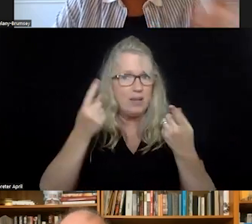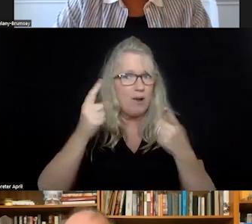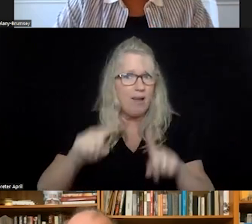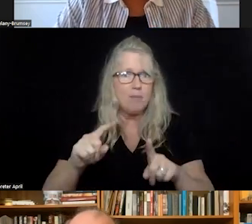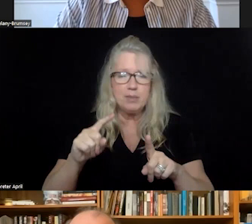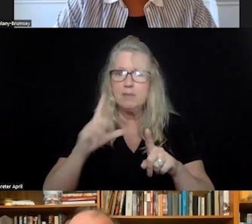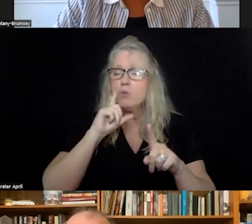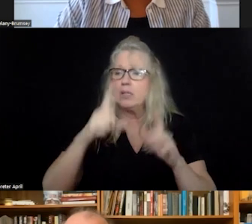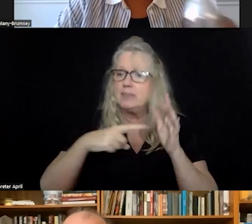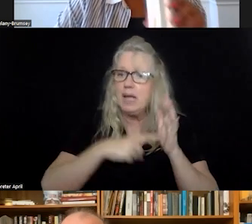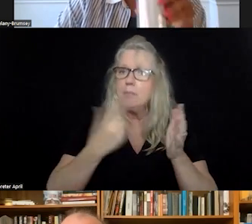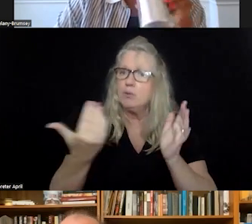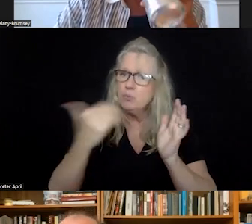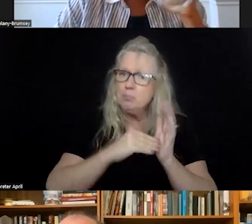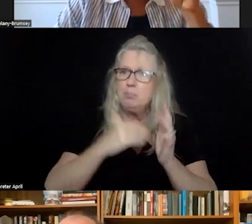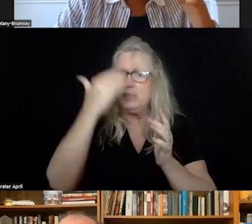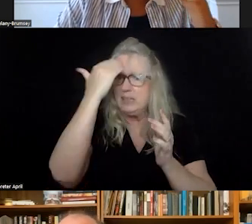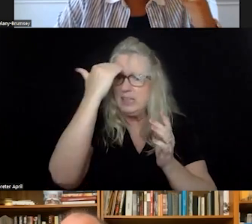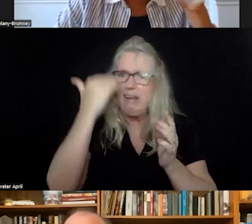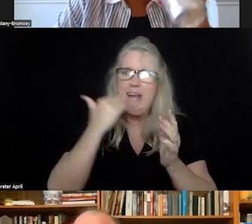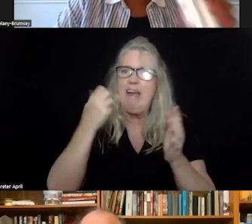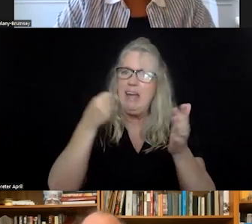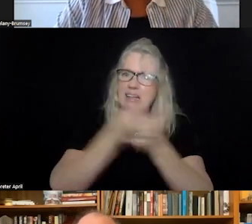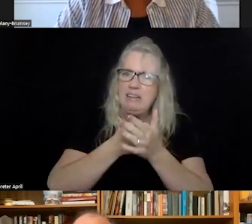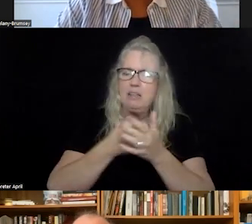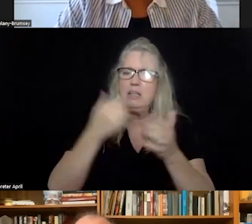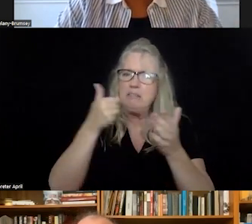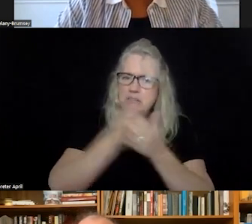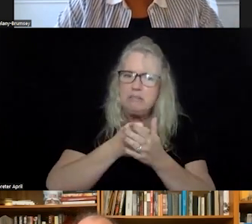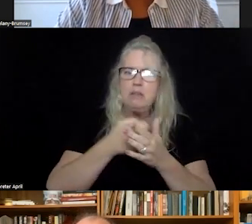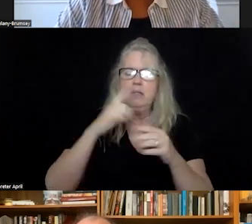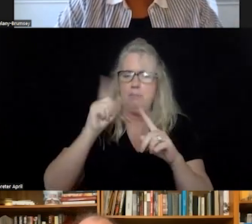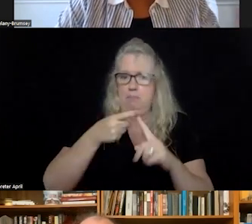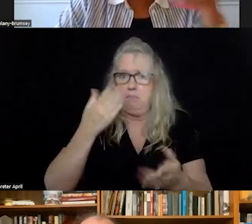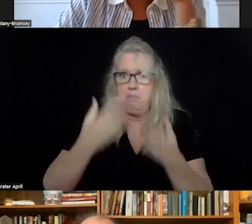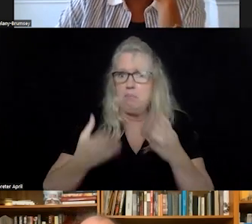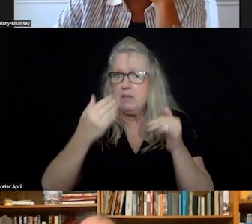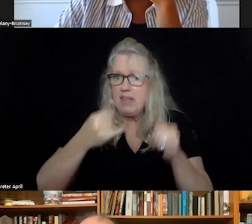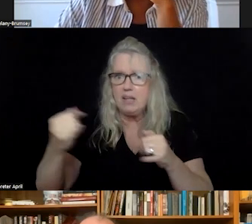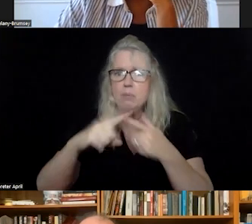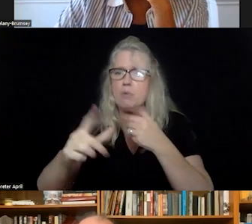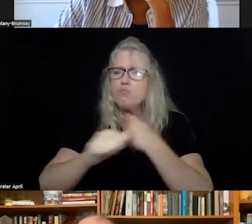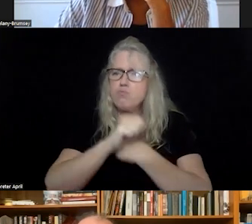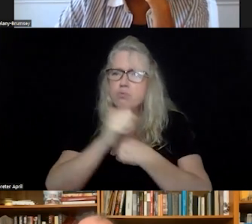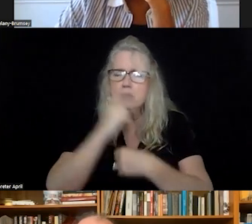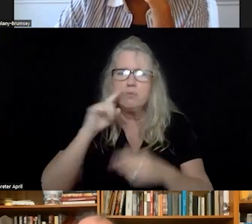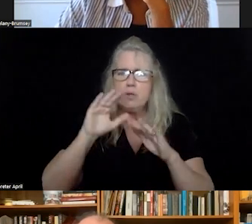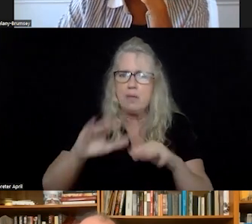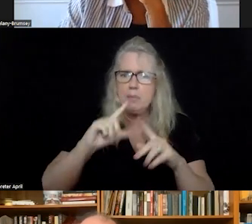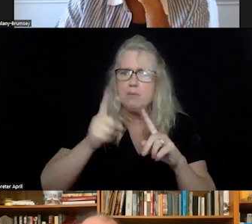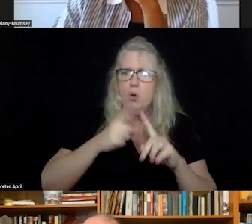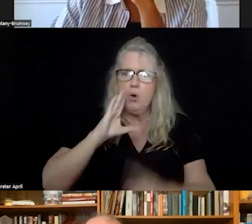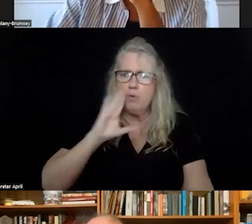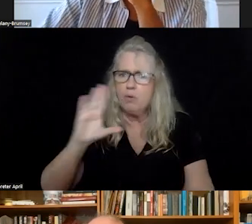for example, repeated head injury, that may be putting the individual, the child, at risk for substance use